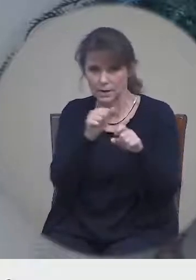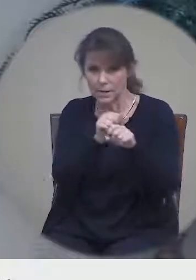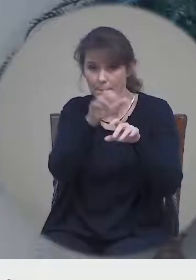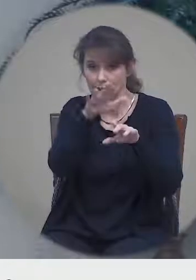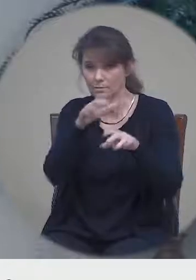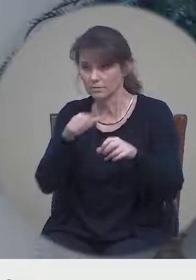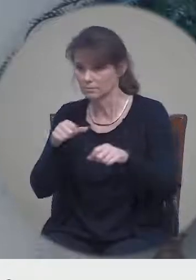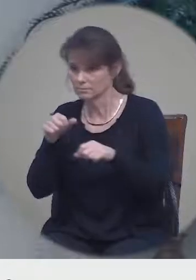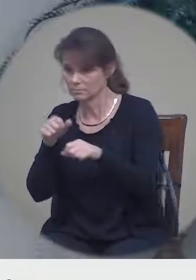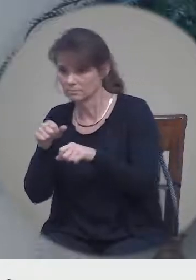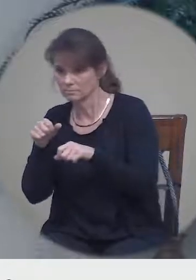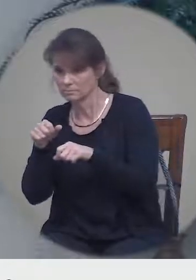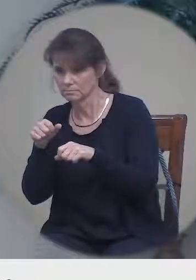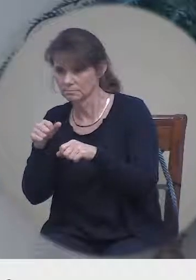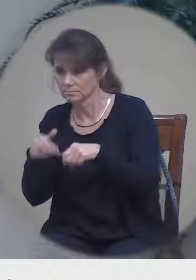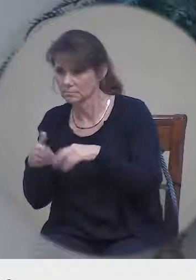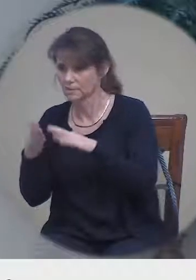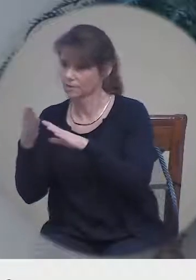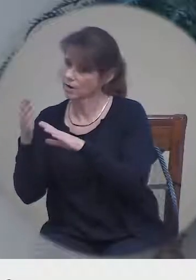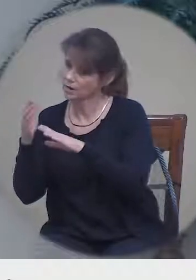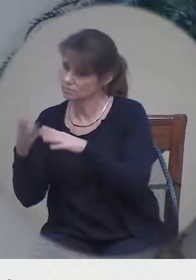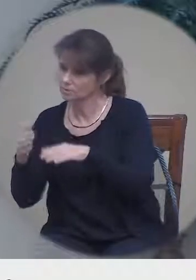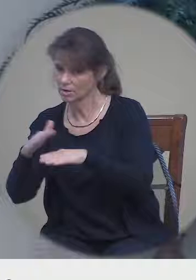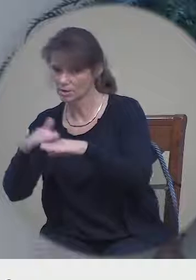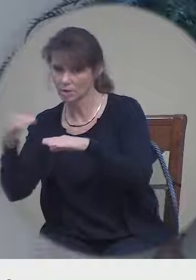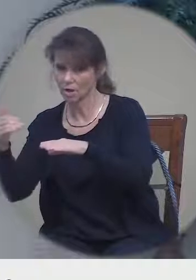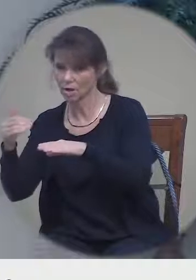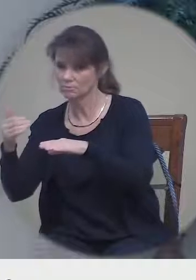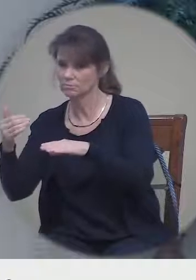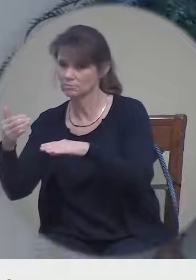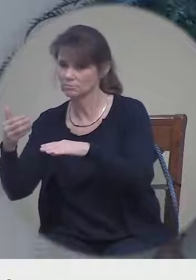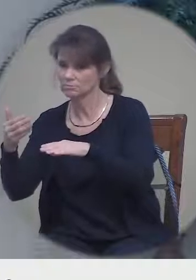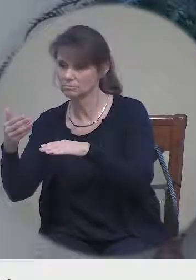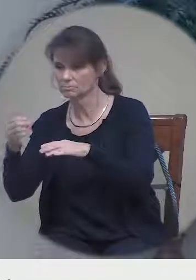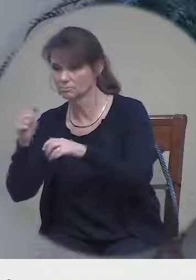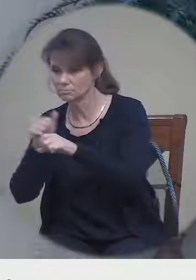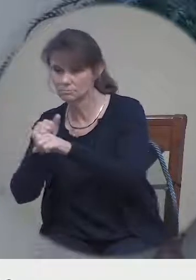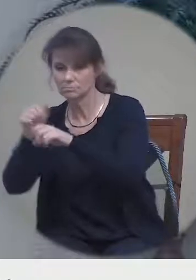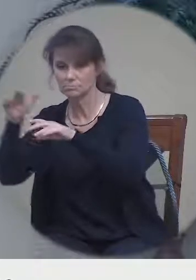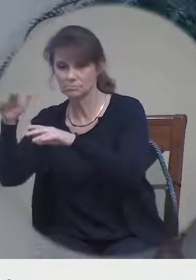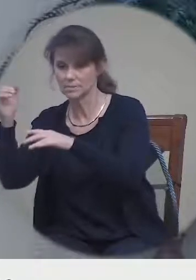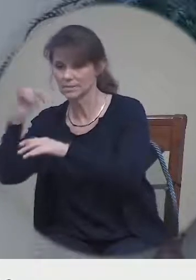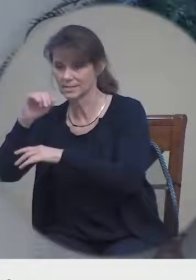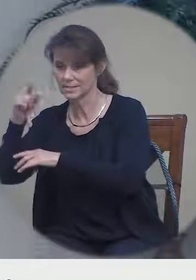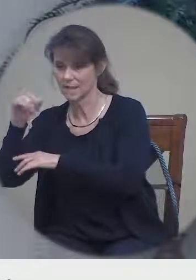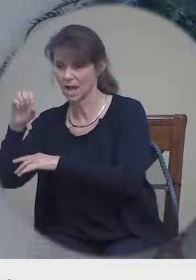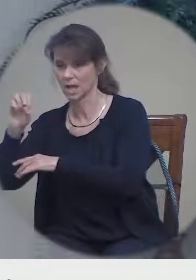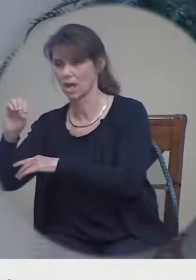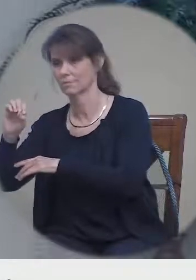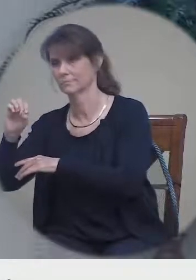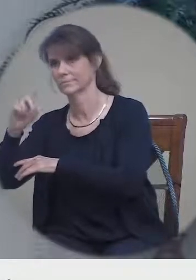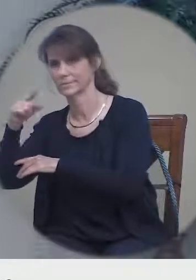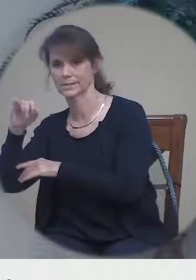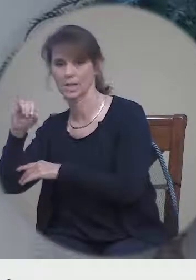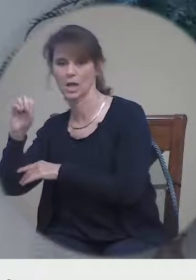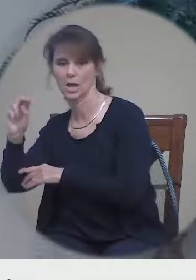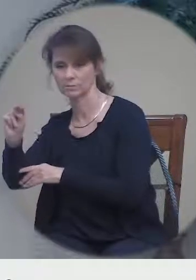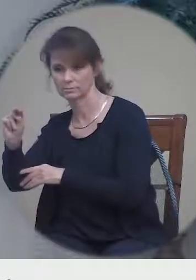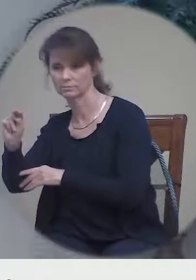Go ahead. I think it's interesting in verse 23, he calls it the church of the firstborn. Yeah. Now, a lot of people look at that and look at